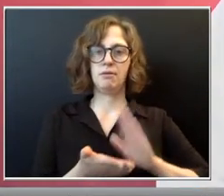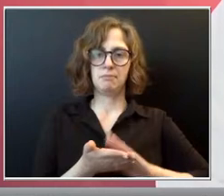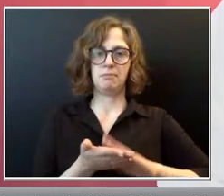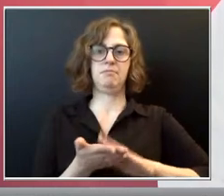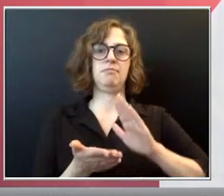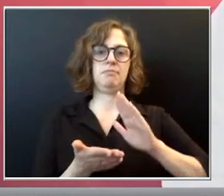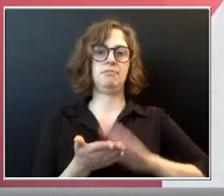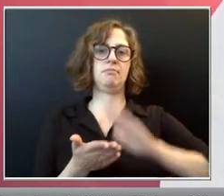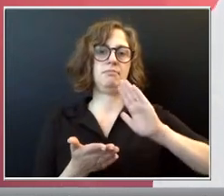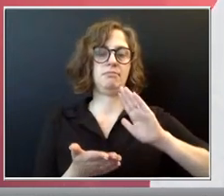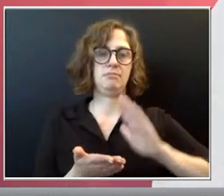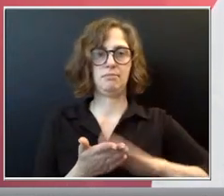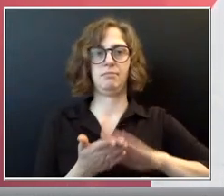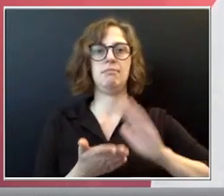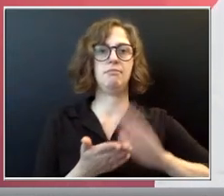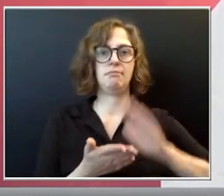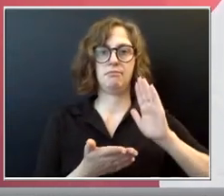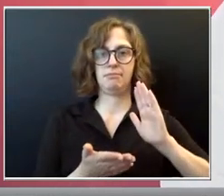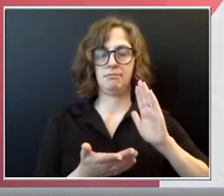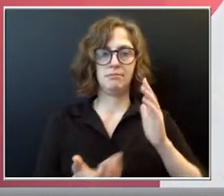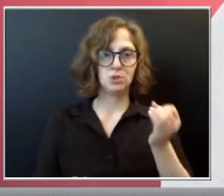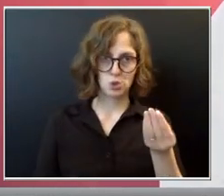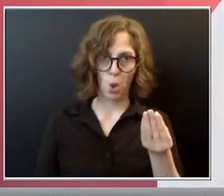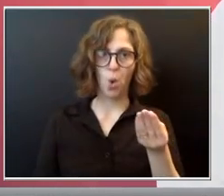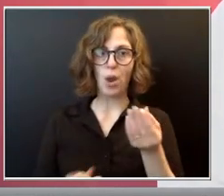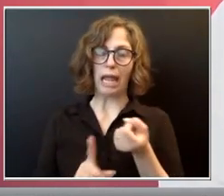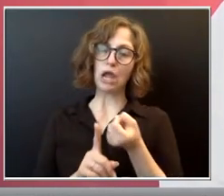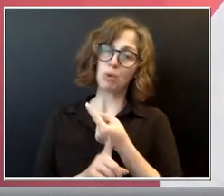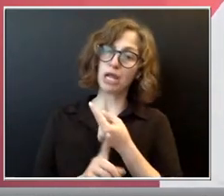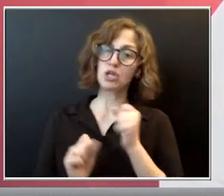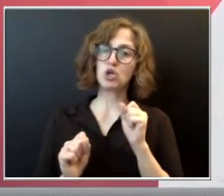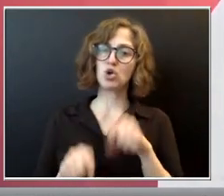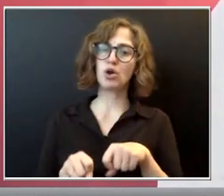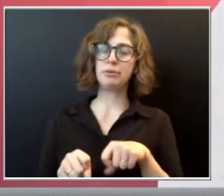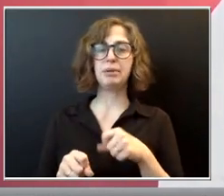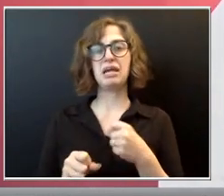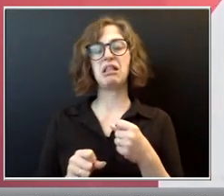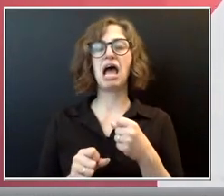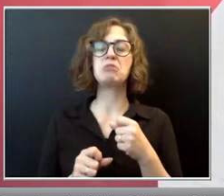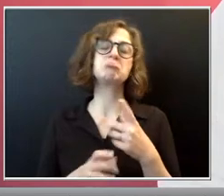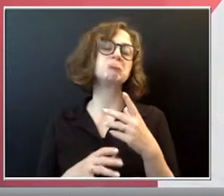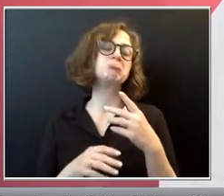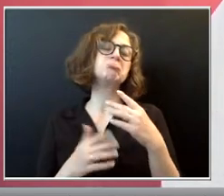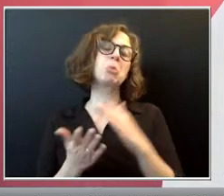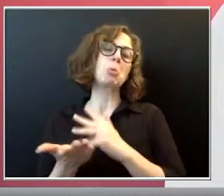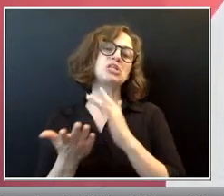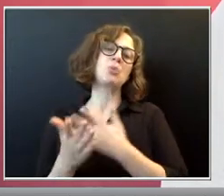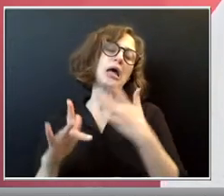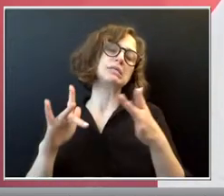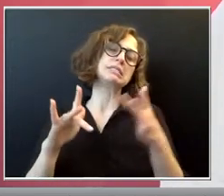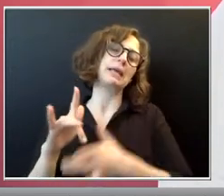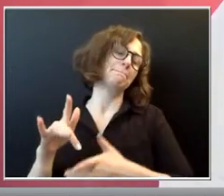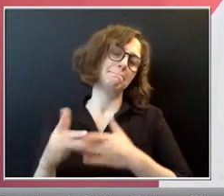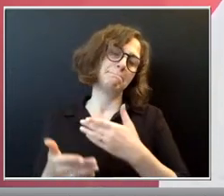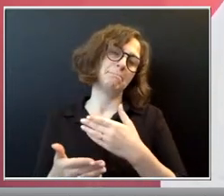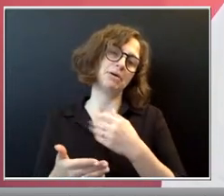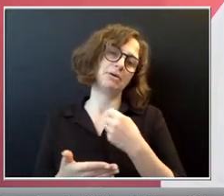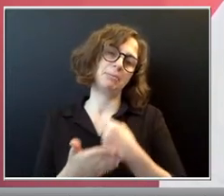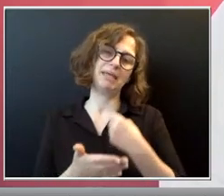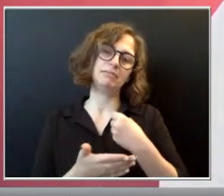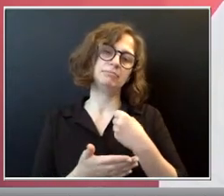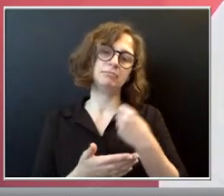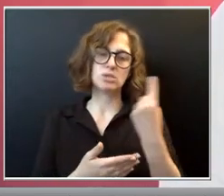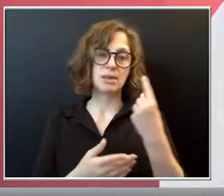in a while, which can be a precursor to these other abnormal rhythms like atrial fibrillation. But if it's kind of chaotic throughout, that